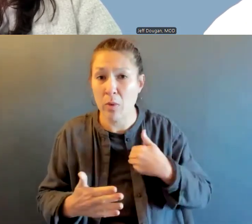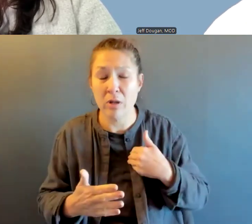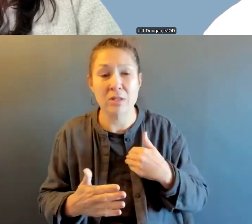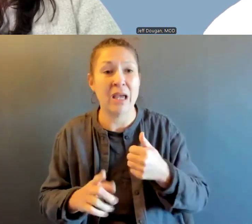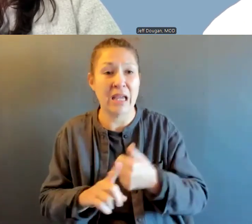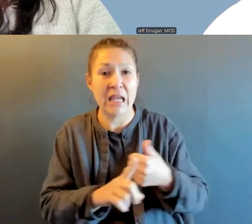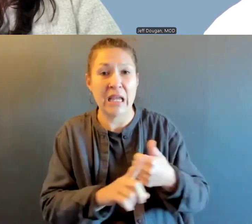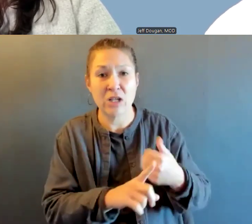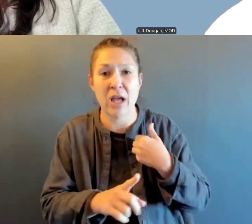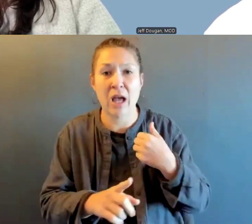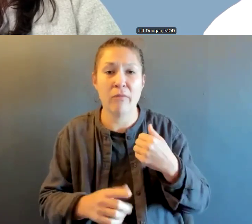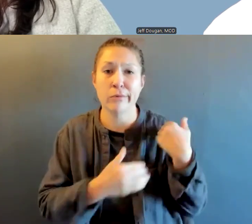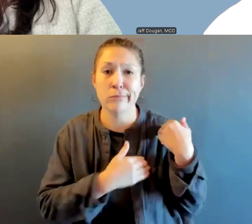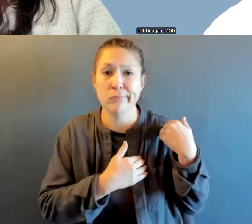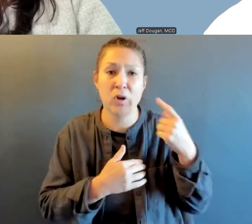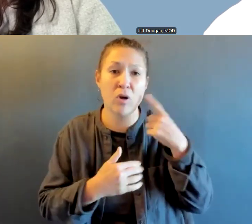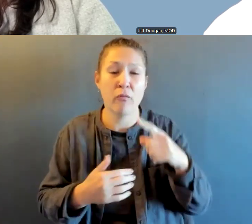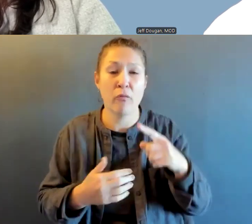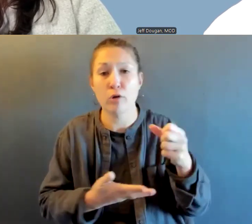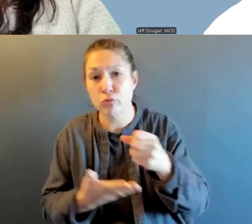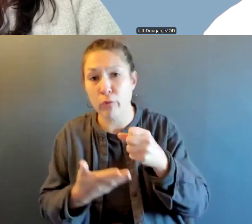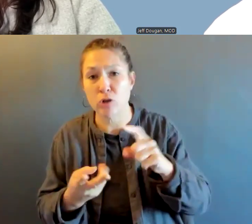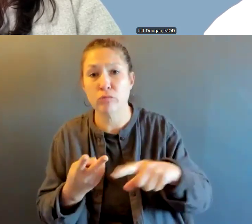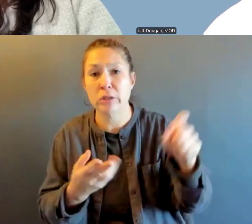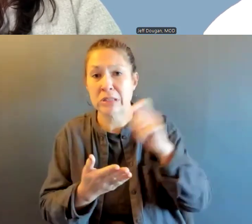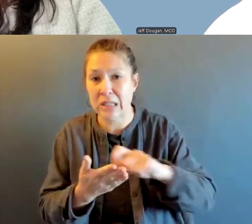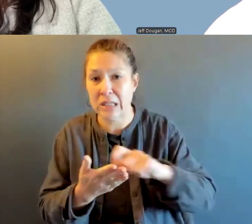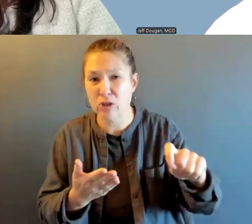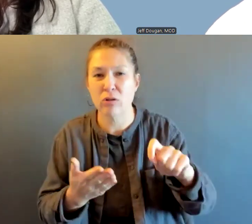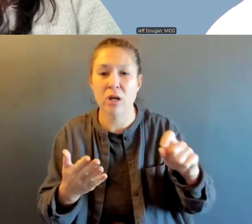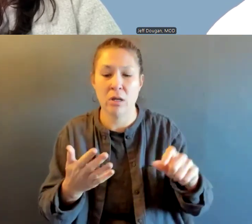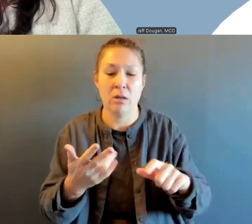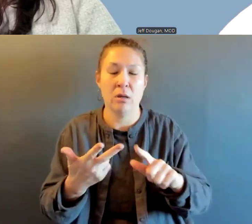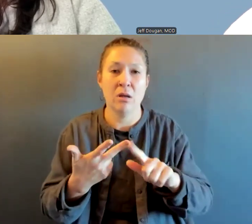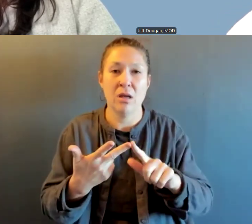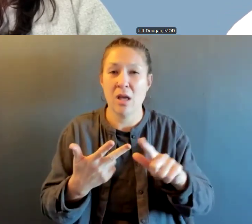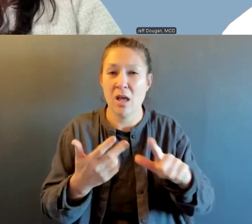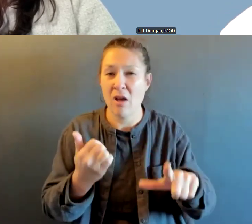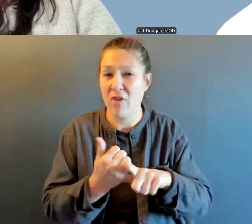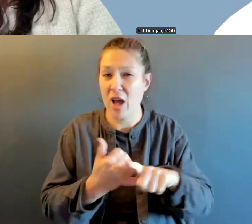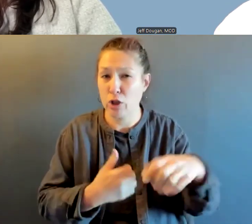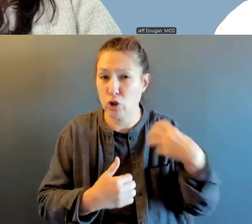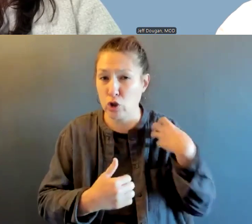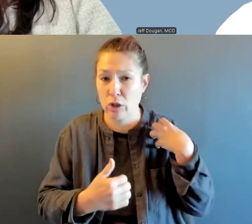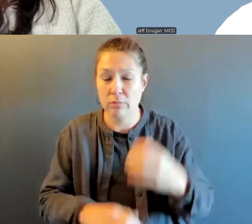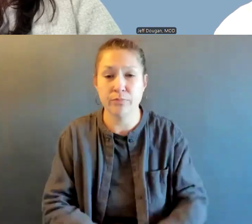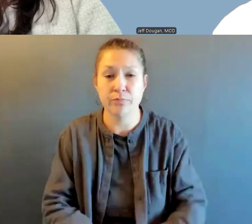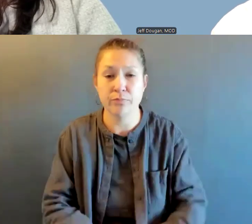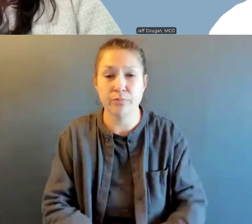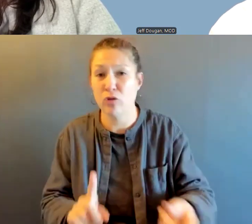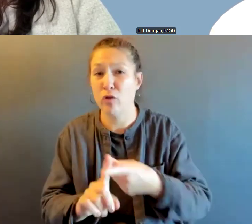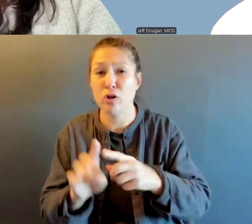then take over the roles immediately at that time. So vote in the chair first, and it's just through